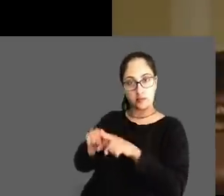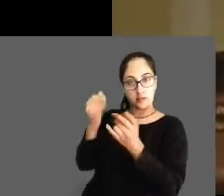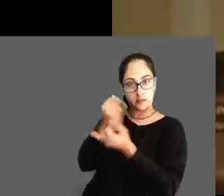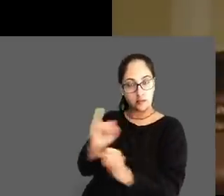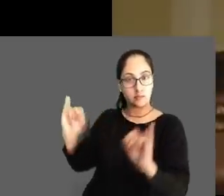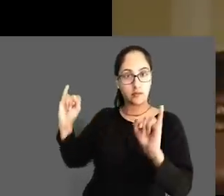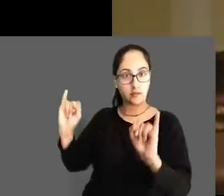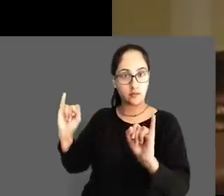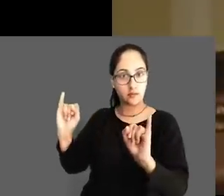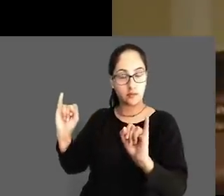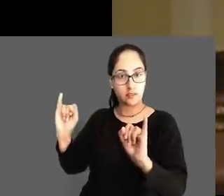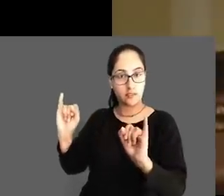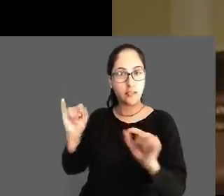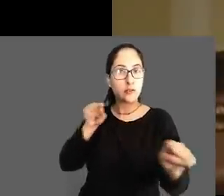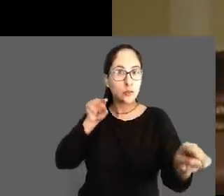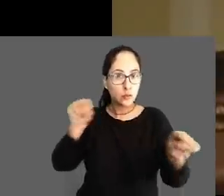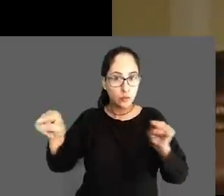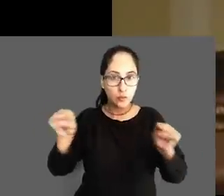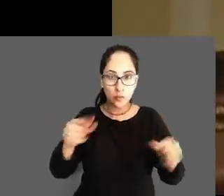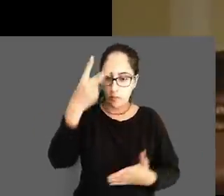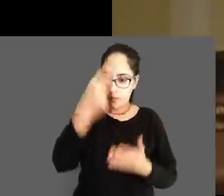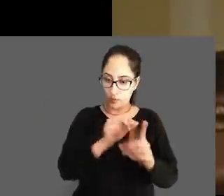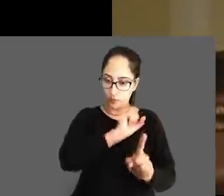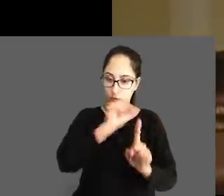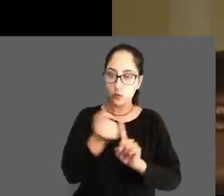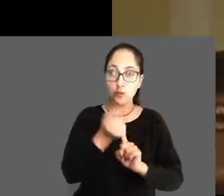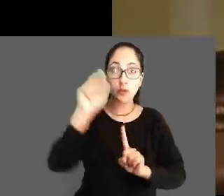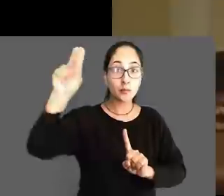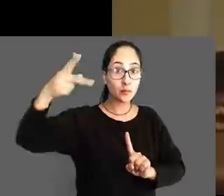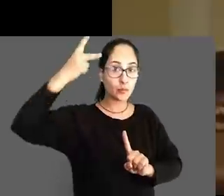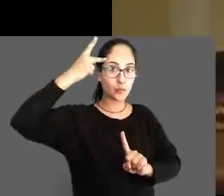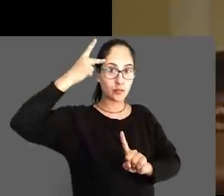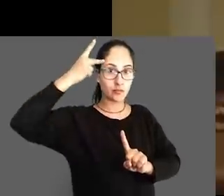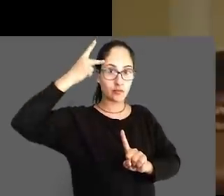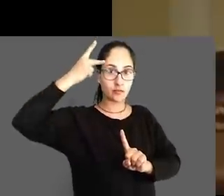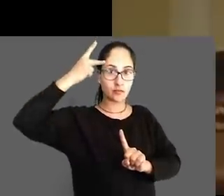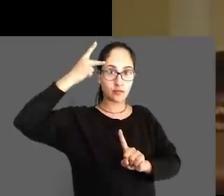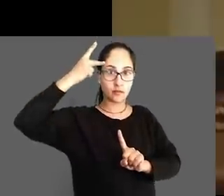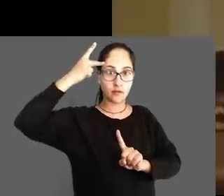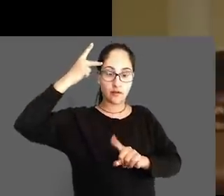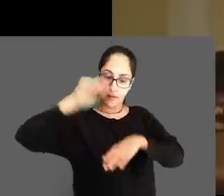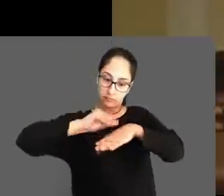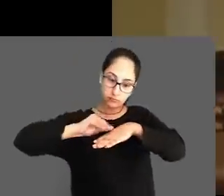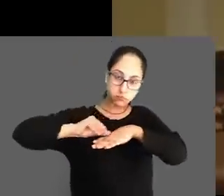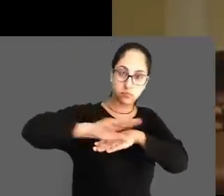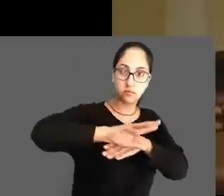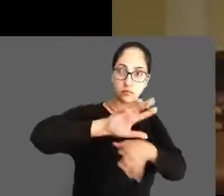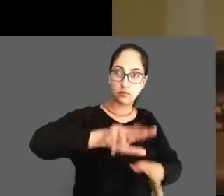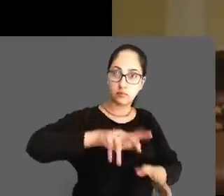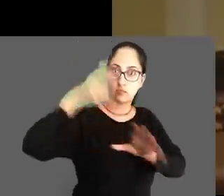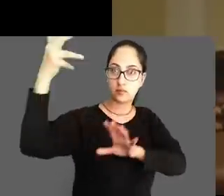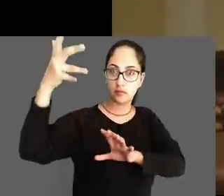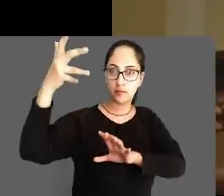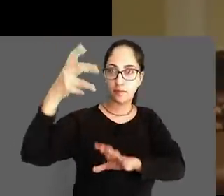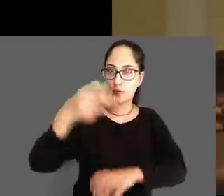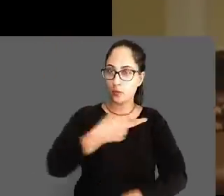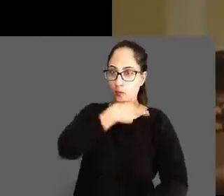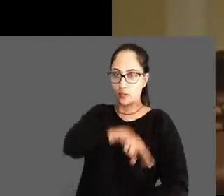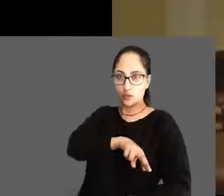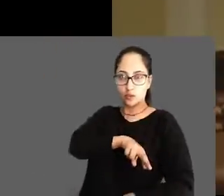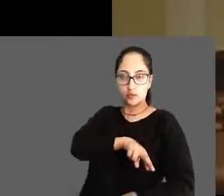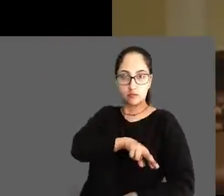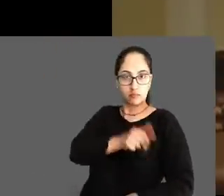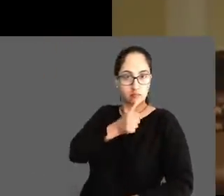to them. I think the second point I would make is this tendency to generalize Islam. There are many